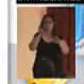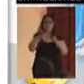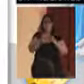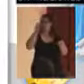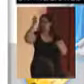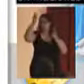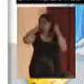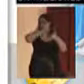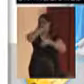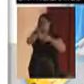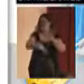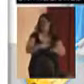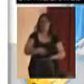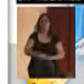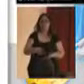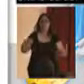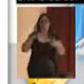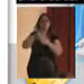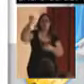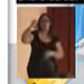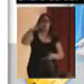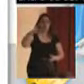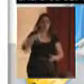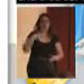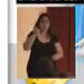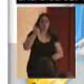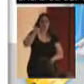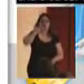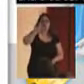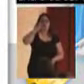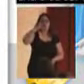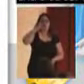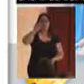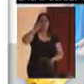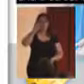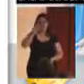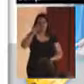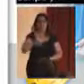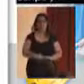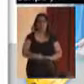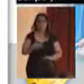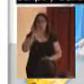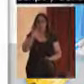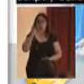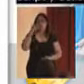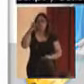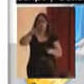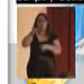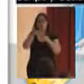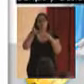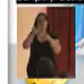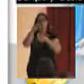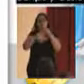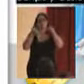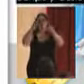animation, videos, activities, amongst others. For Flash, we should use JavaScript or ActionScript to detect if the user is using a